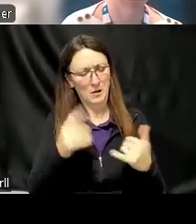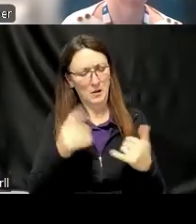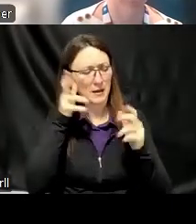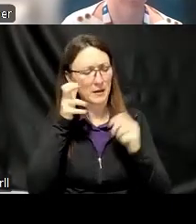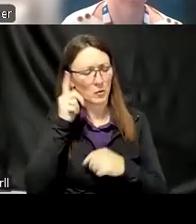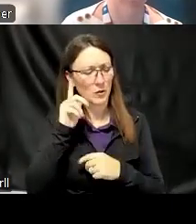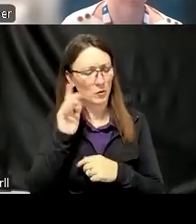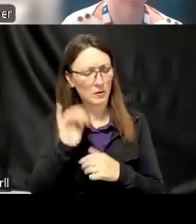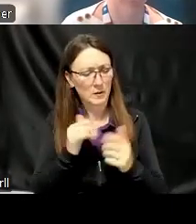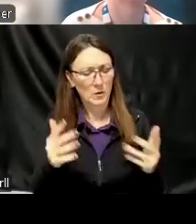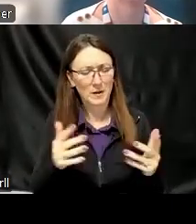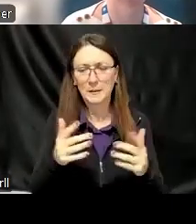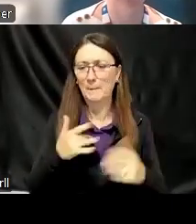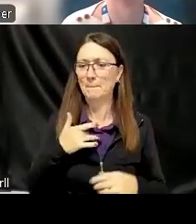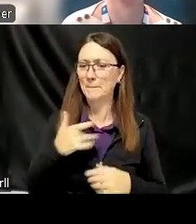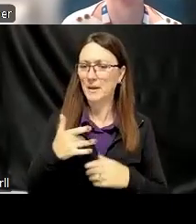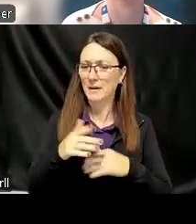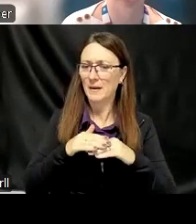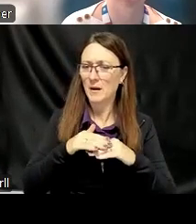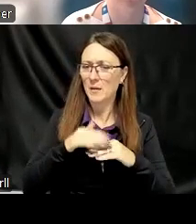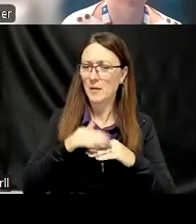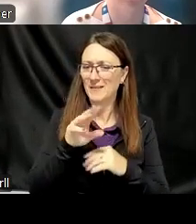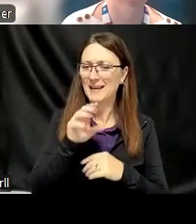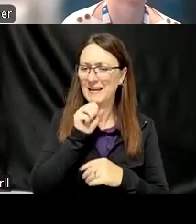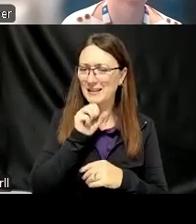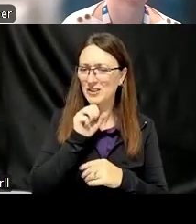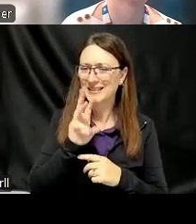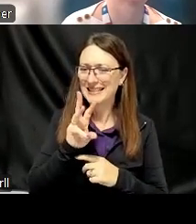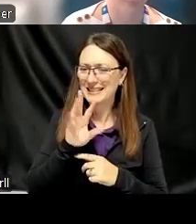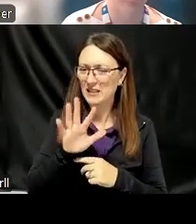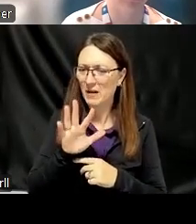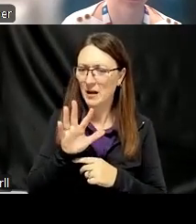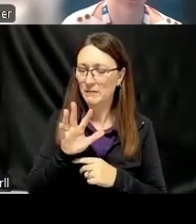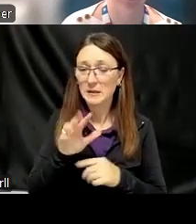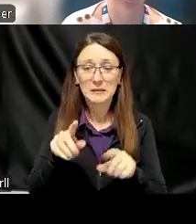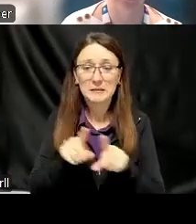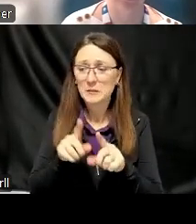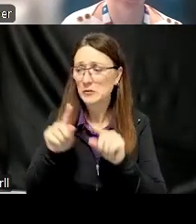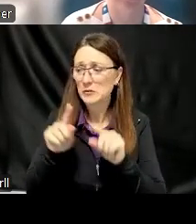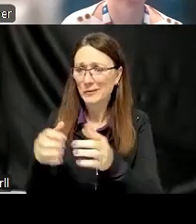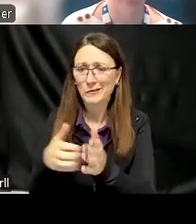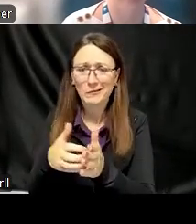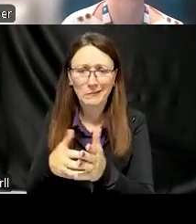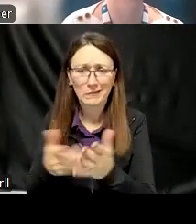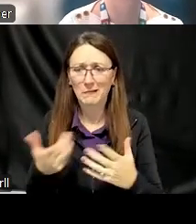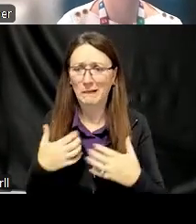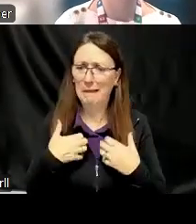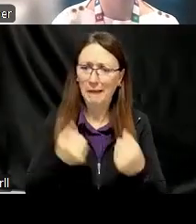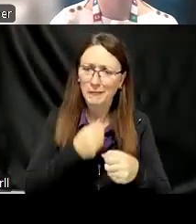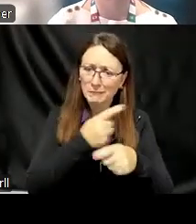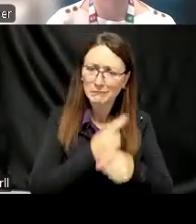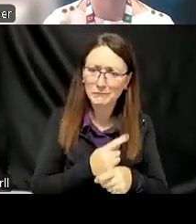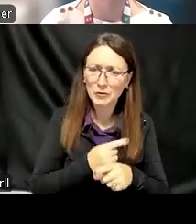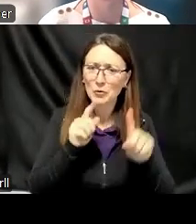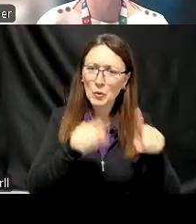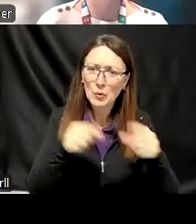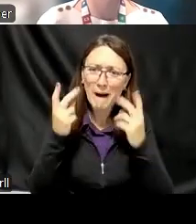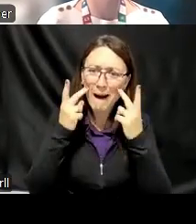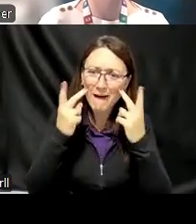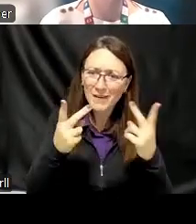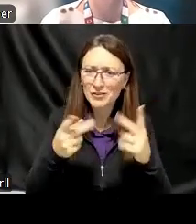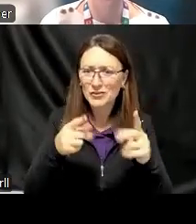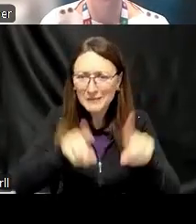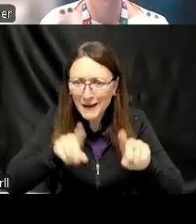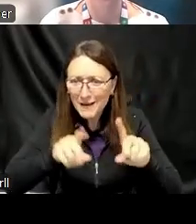age of 65, just part of your health routine. If we see an optometrist regularly to get our eyes